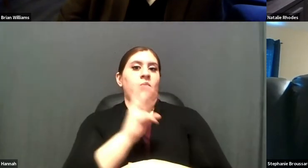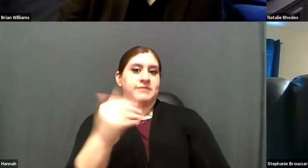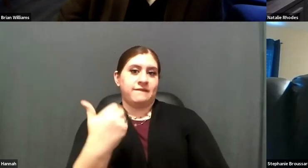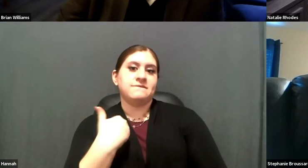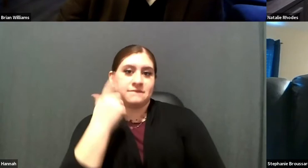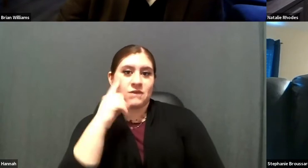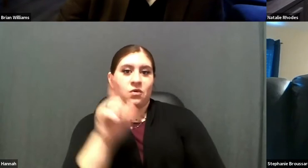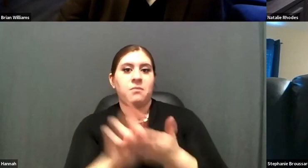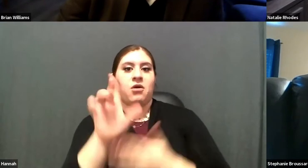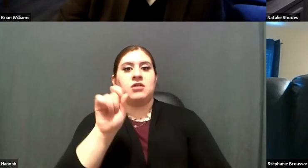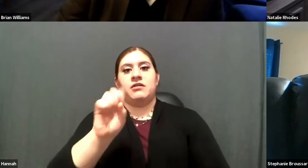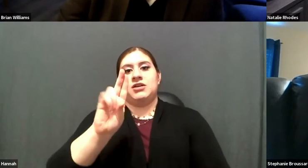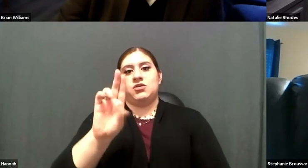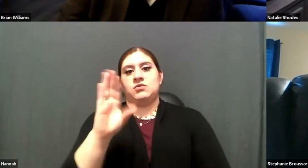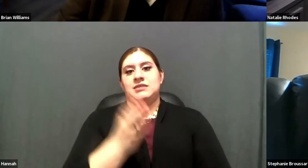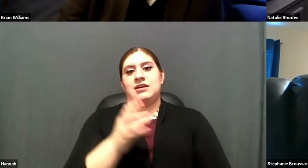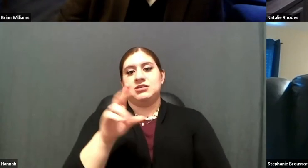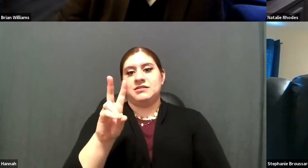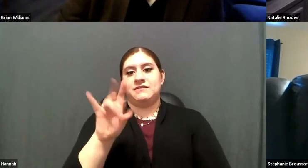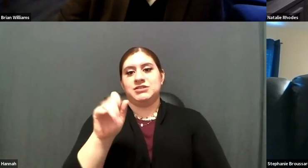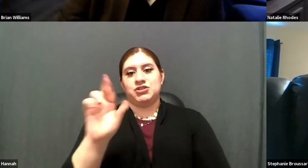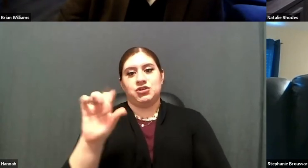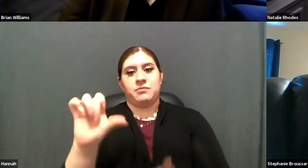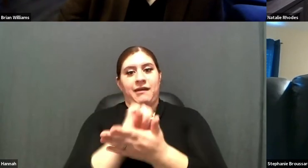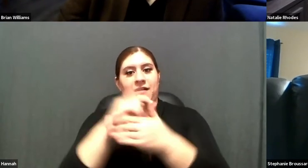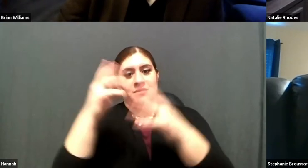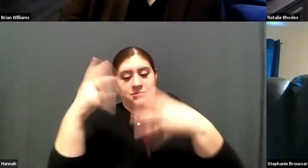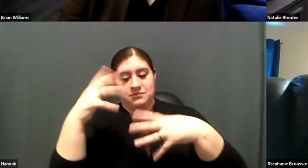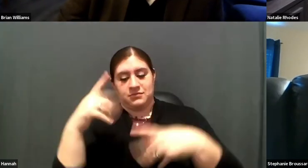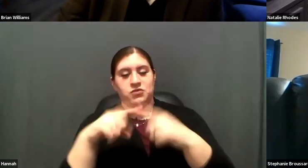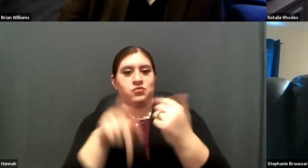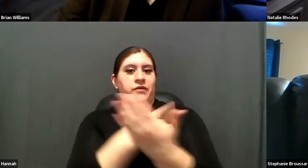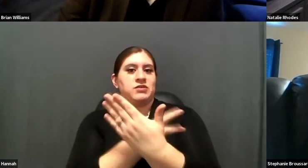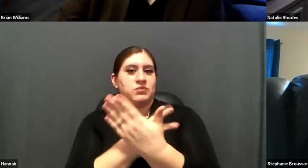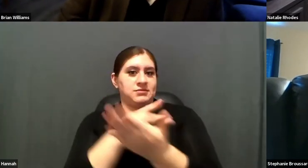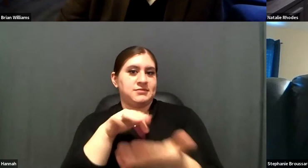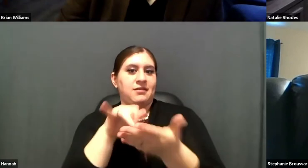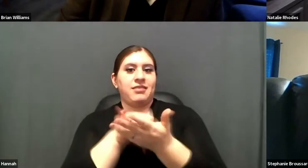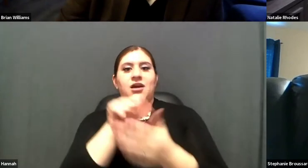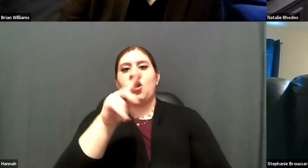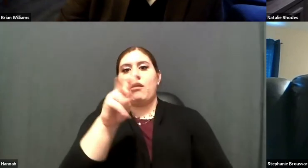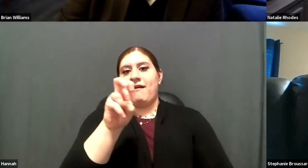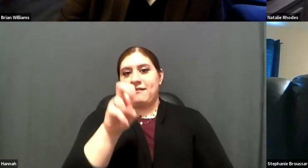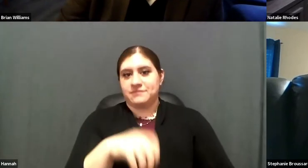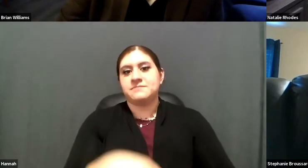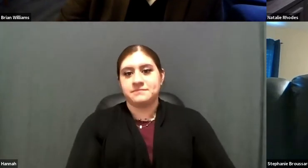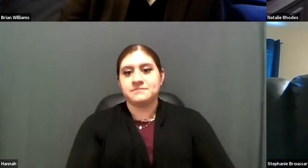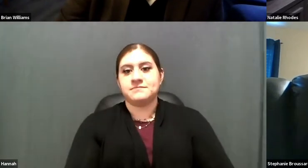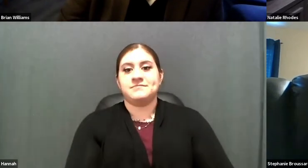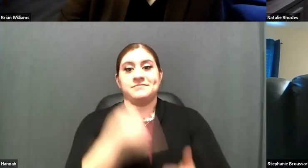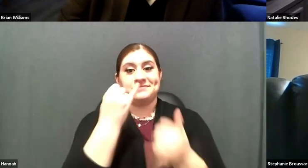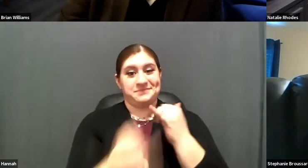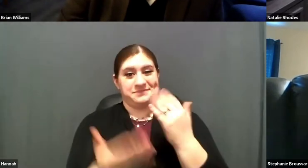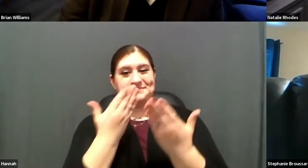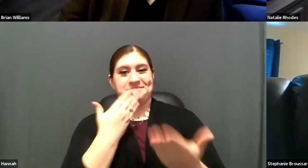our lamar.edu/visit page. And you can go down to graduate school under the archive sessions. Lastly, thank